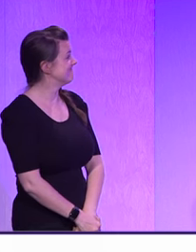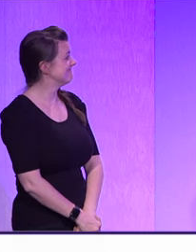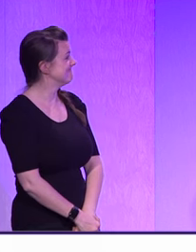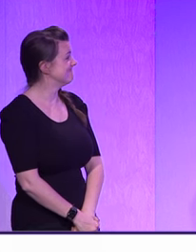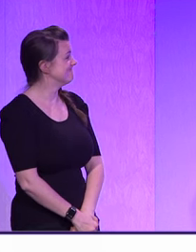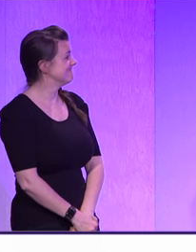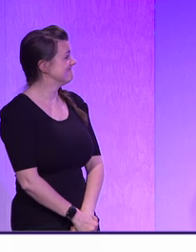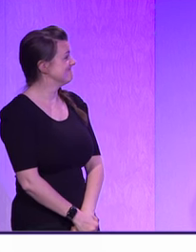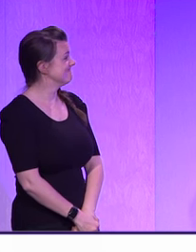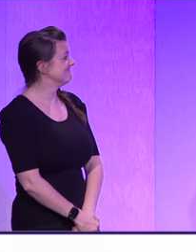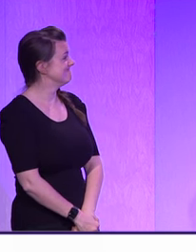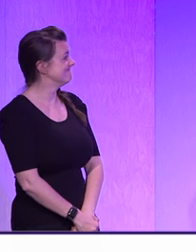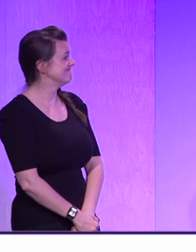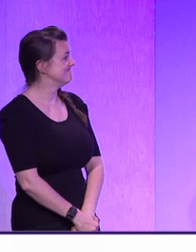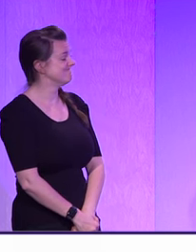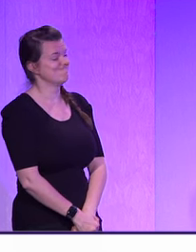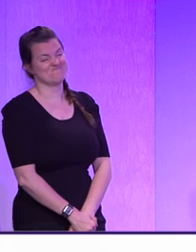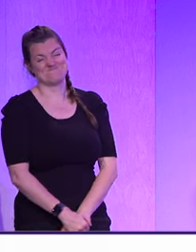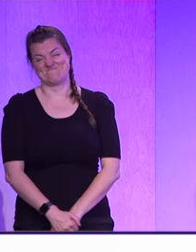That's the best answer I could come up with, right?